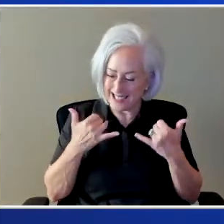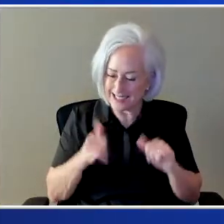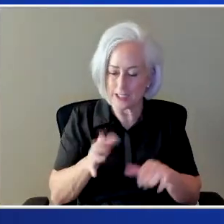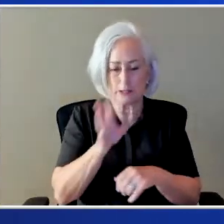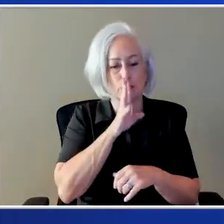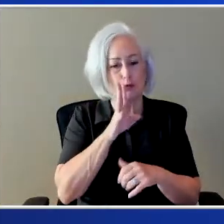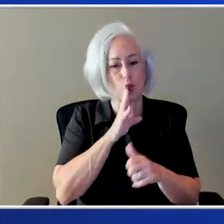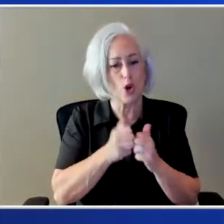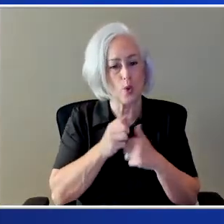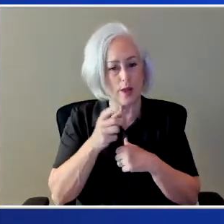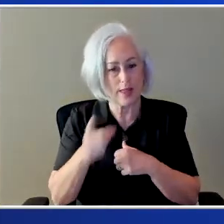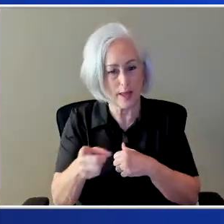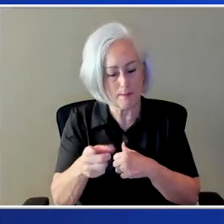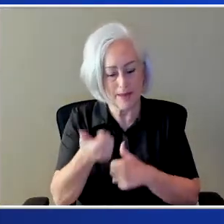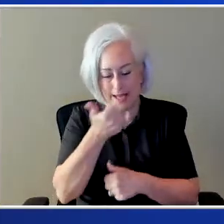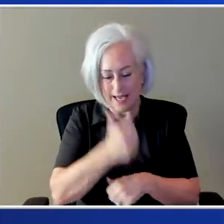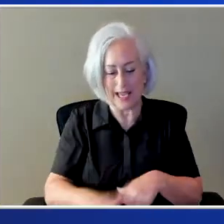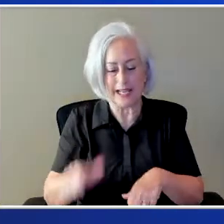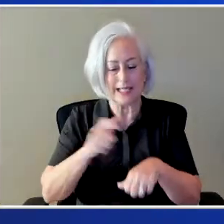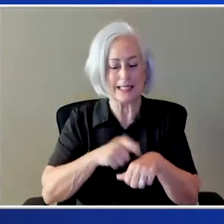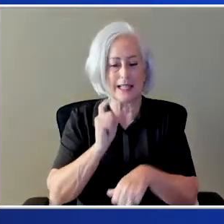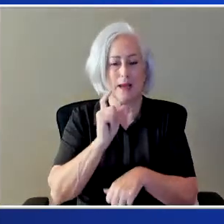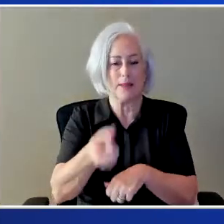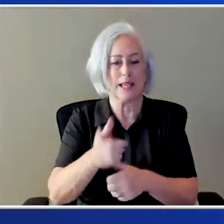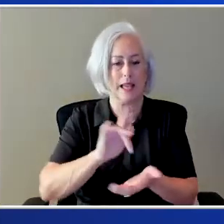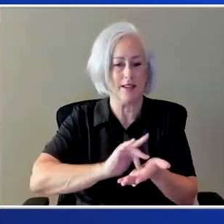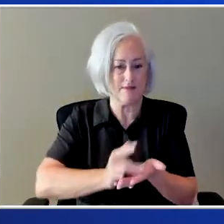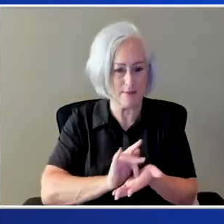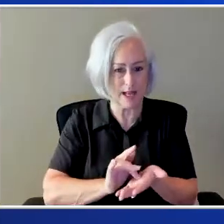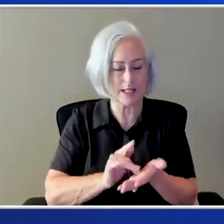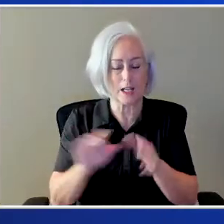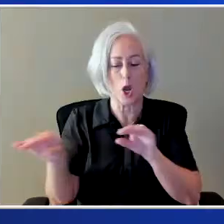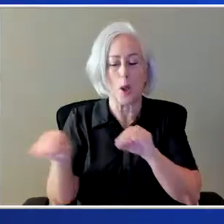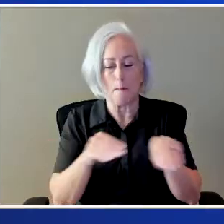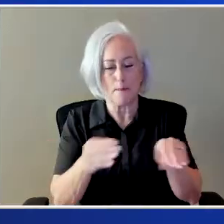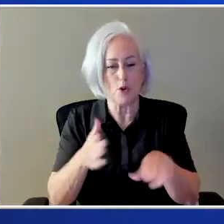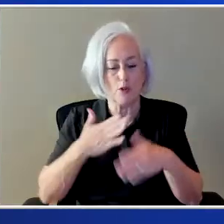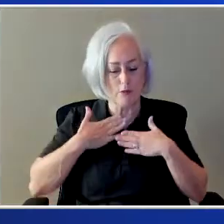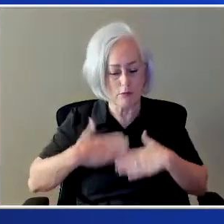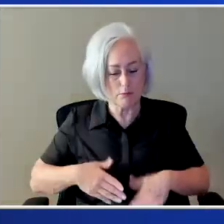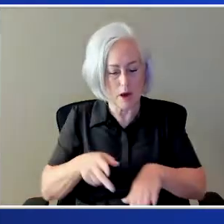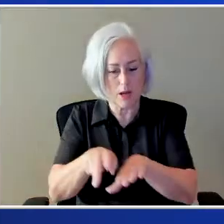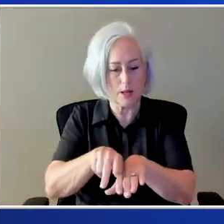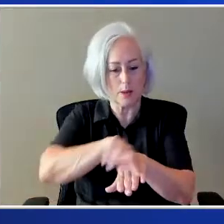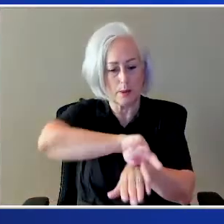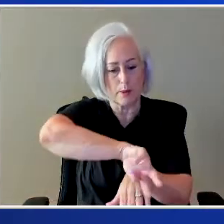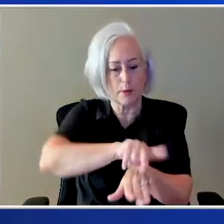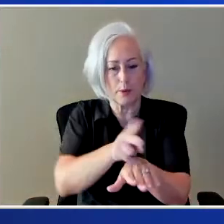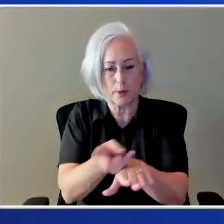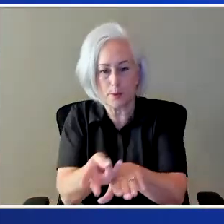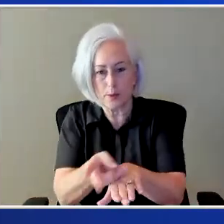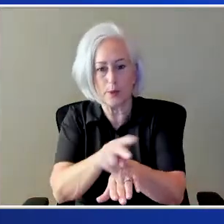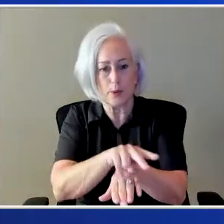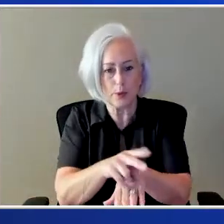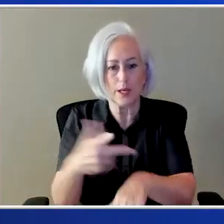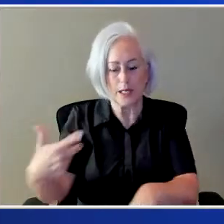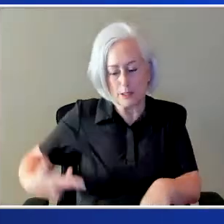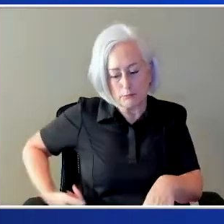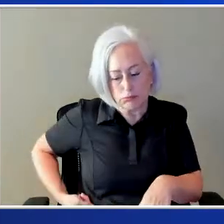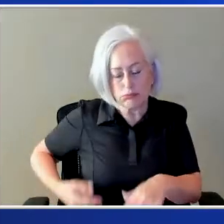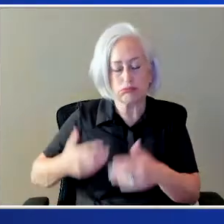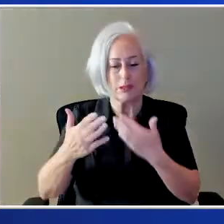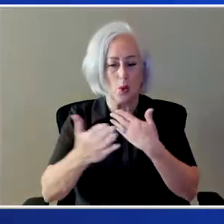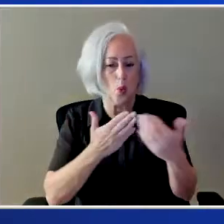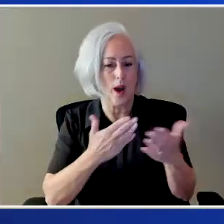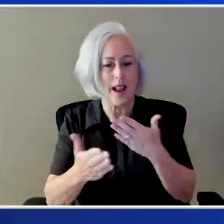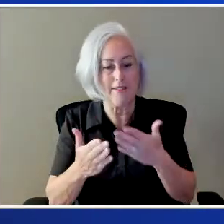anything they did, Curtis, this is what we're doing. Kurt, we're going to move you. Kurt, we're giving you your heparin shot, whatever it was. They would